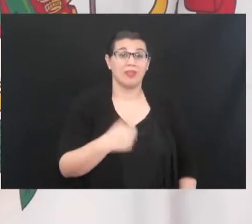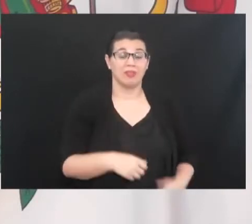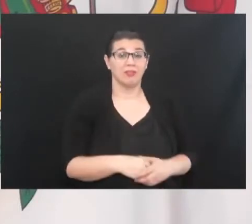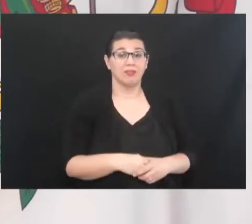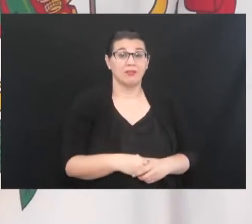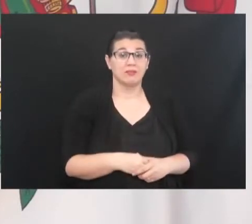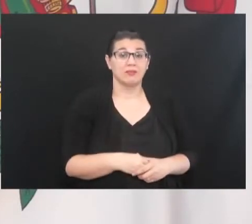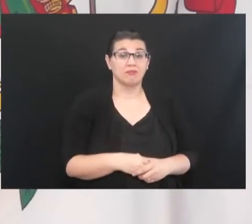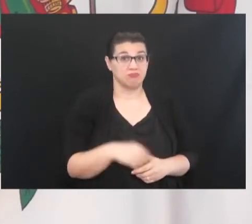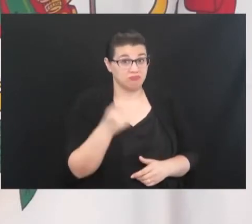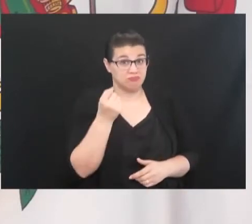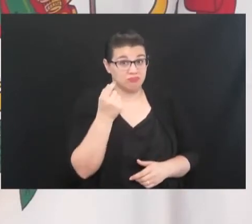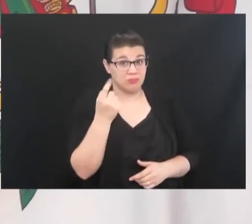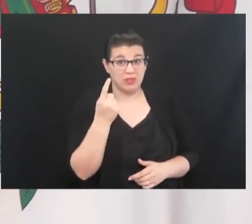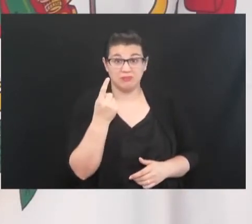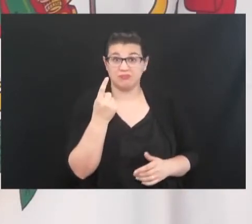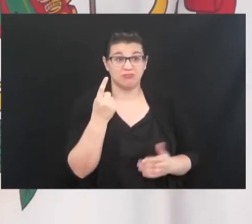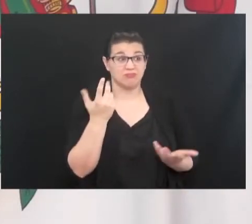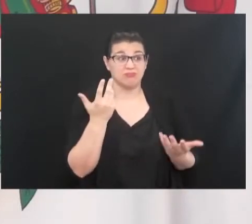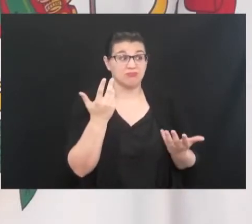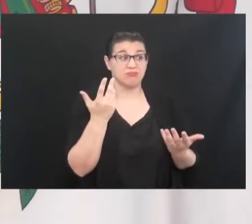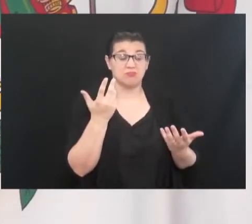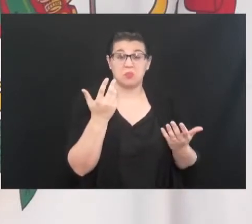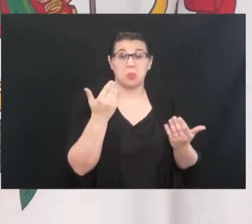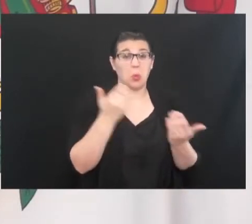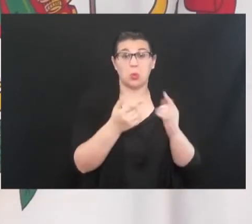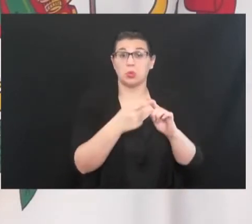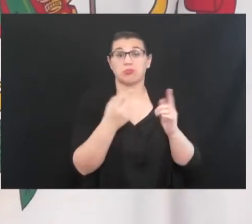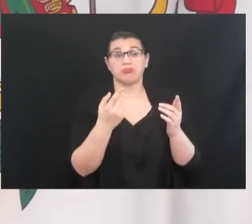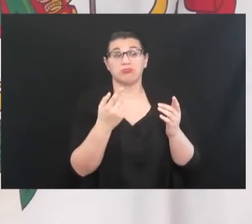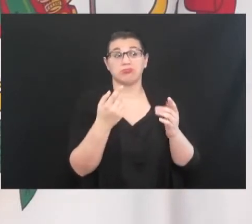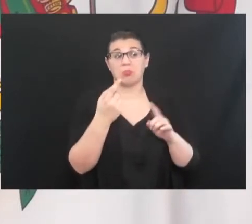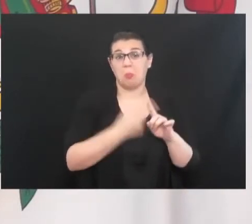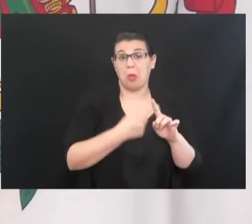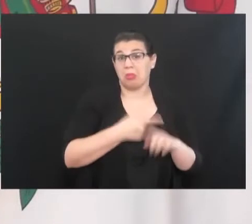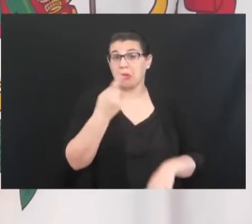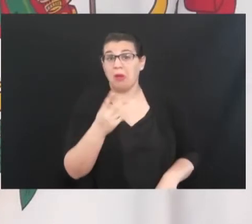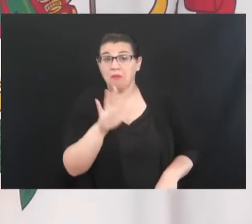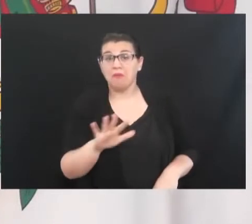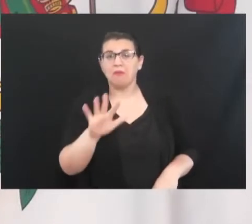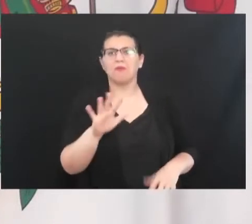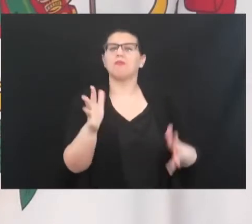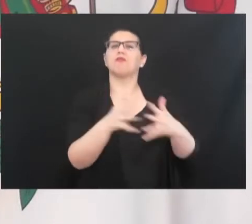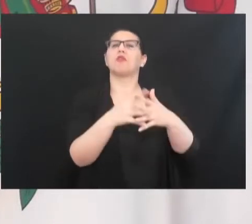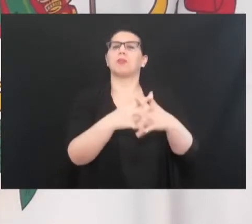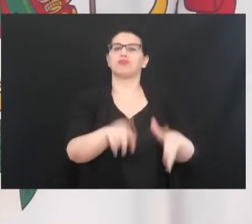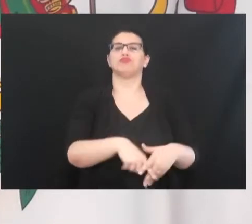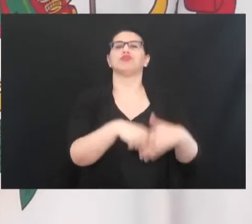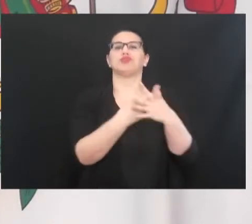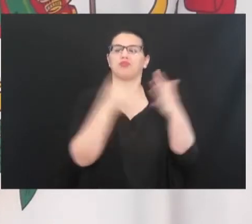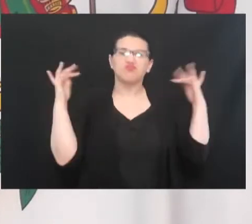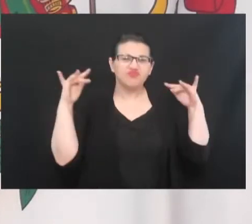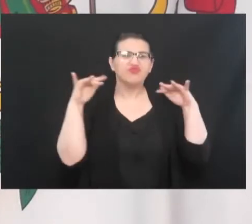month, there'll be 60,000 people in our football stadiums and everything, and I love